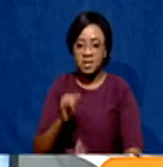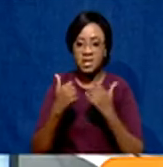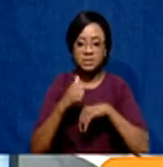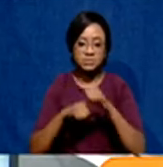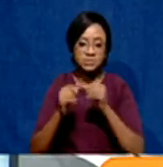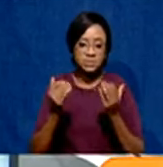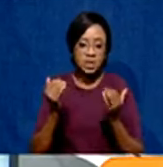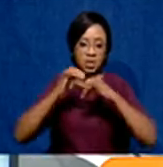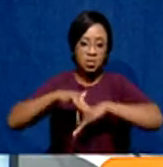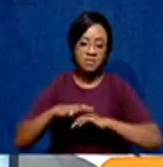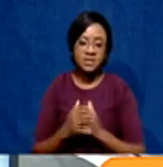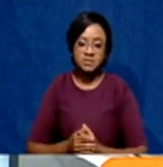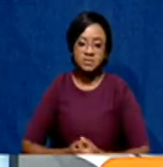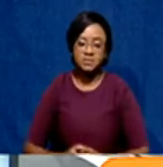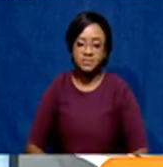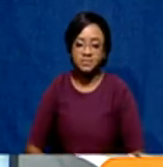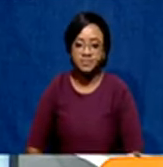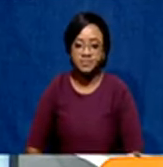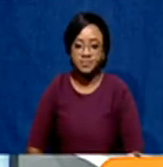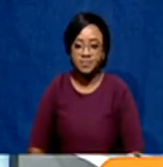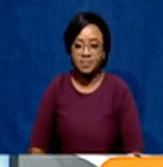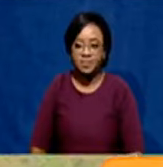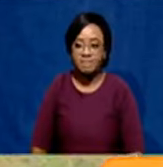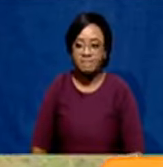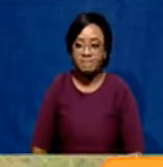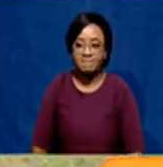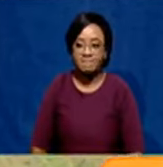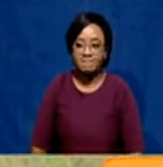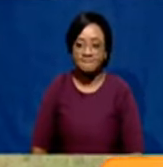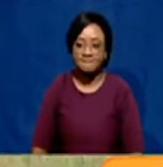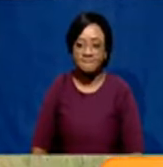Health Conference, as Emily Chibet now reports.